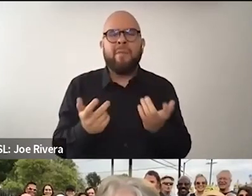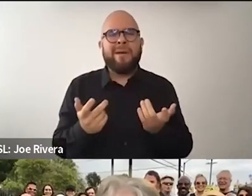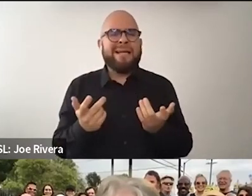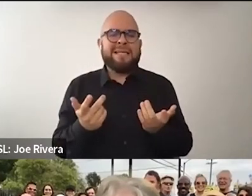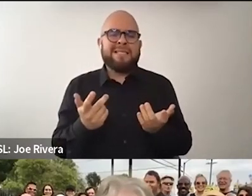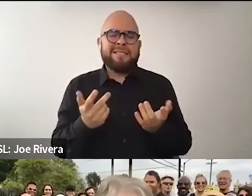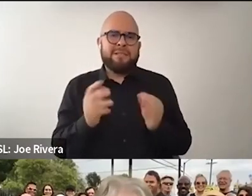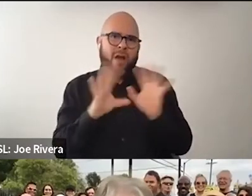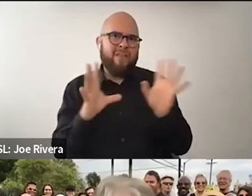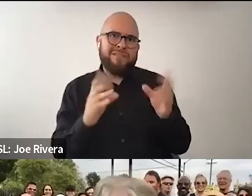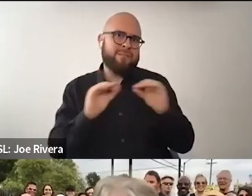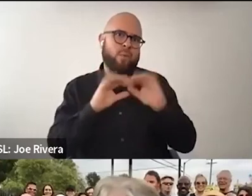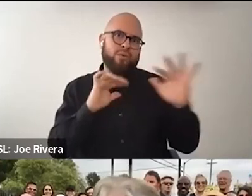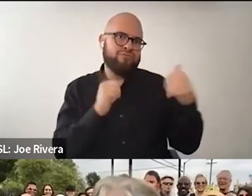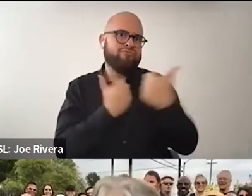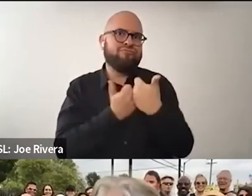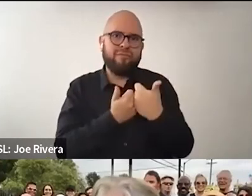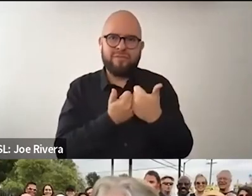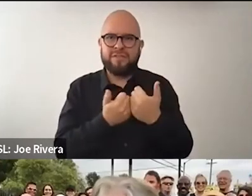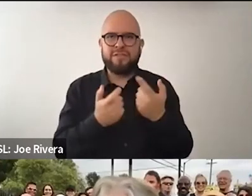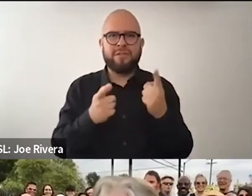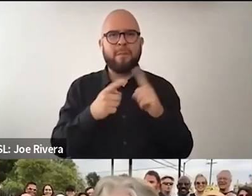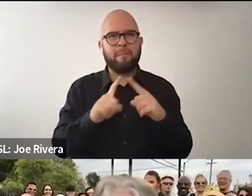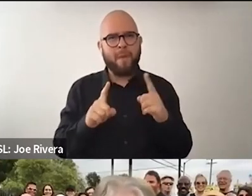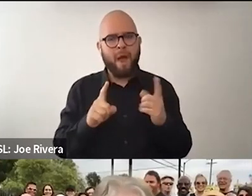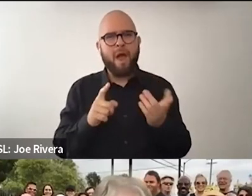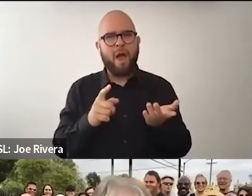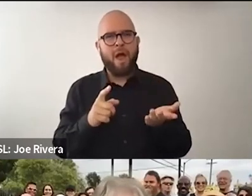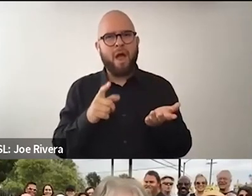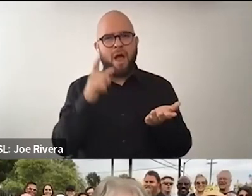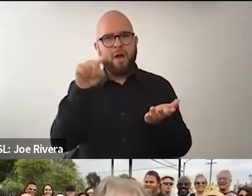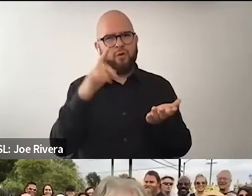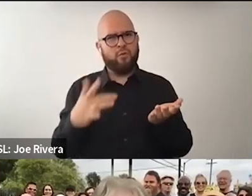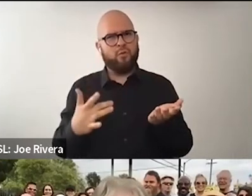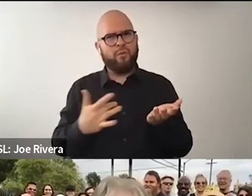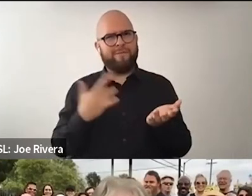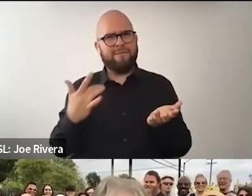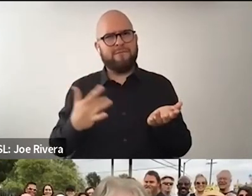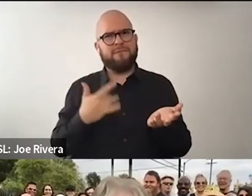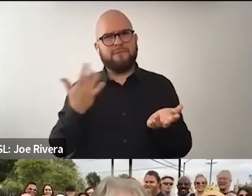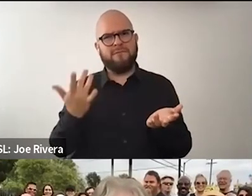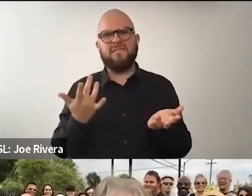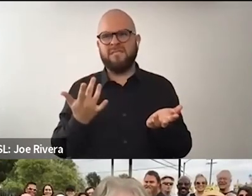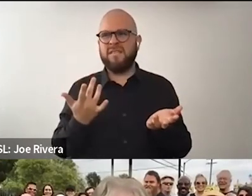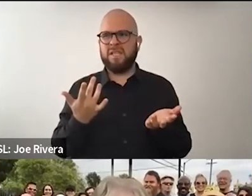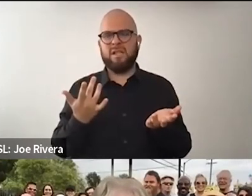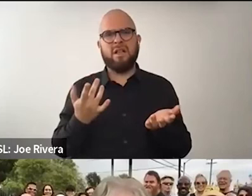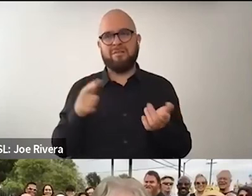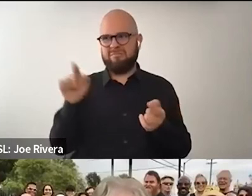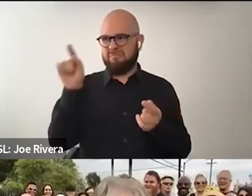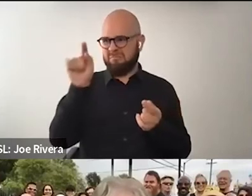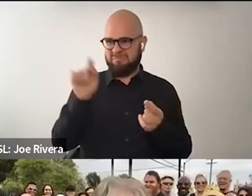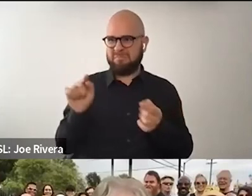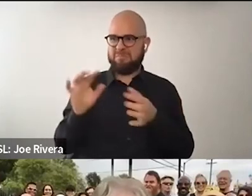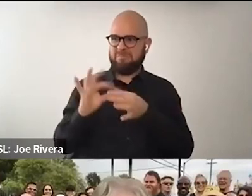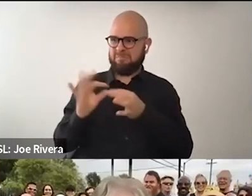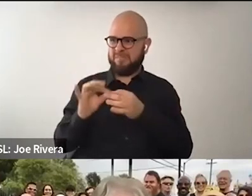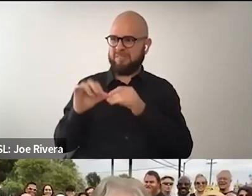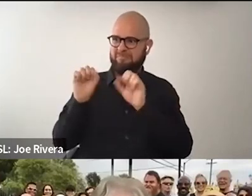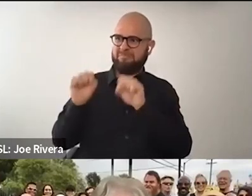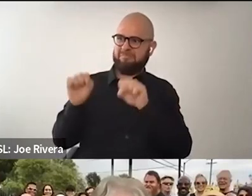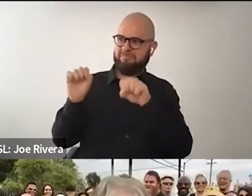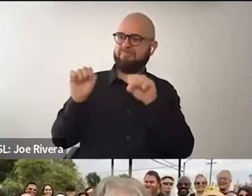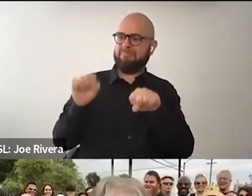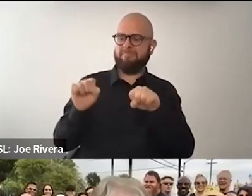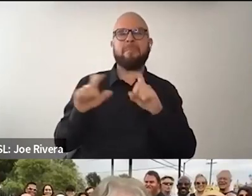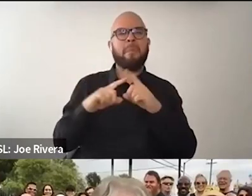about, the things that you come back to, are there other things that you found to be effective? I think I agree with what other